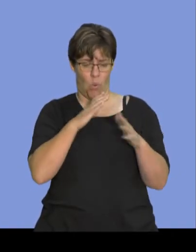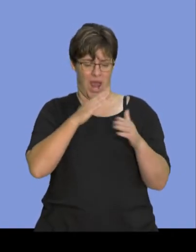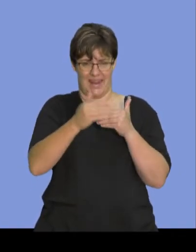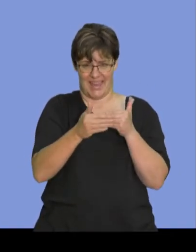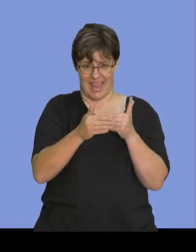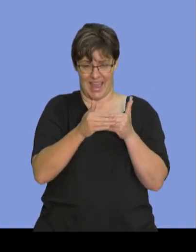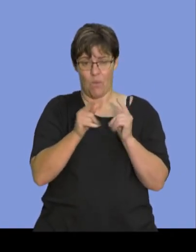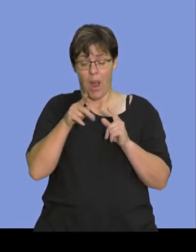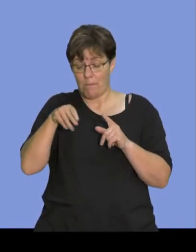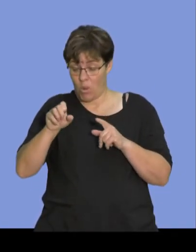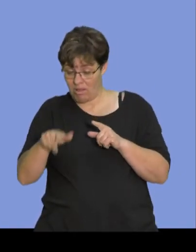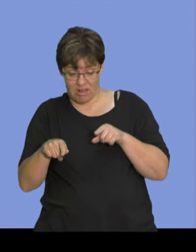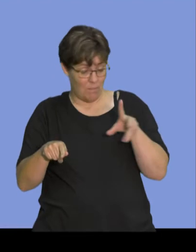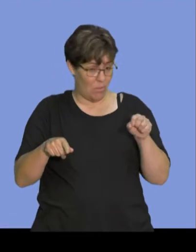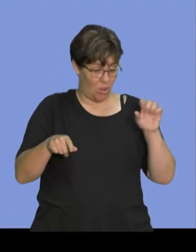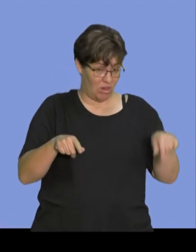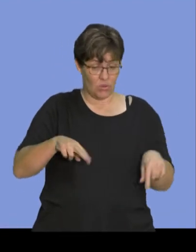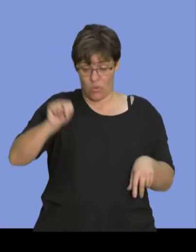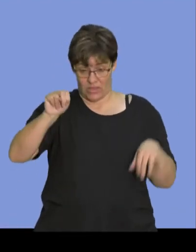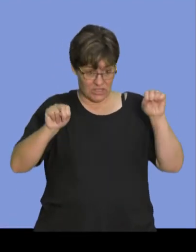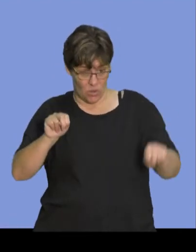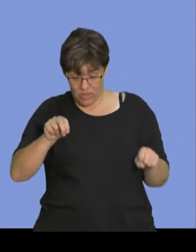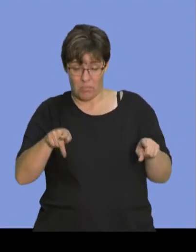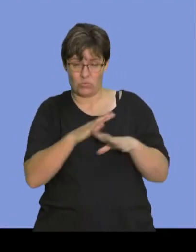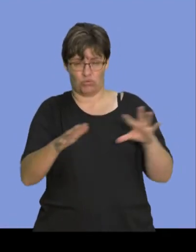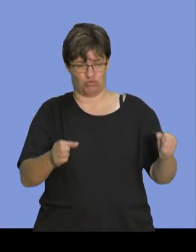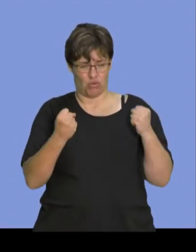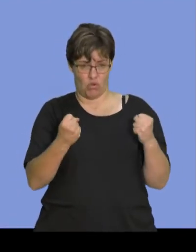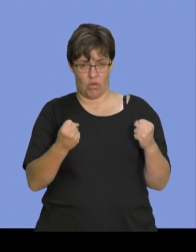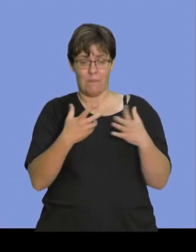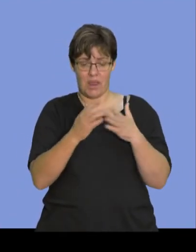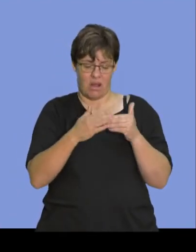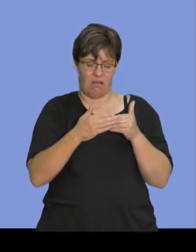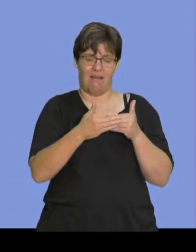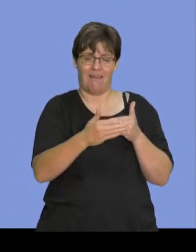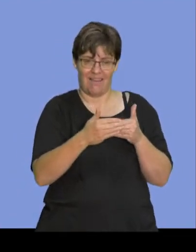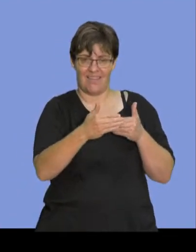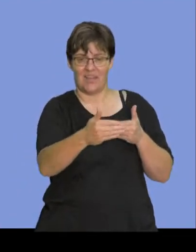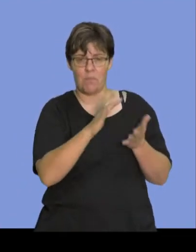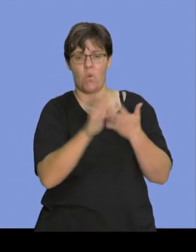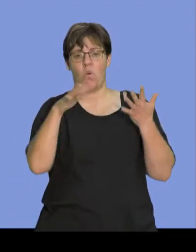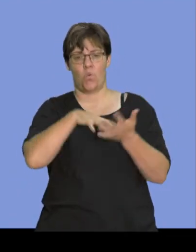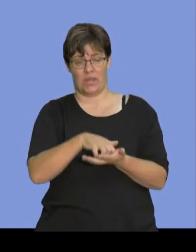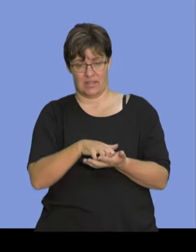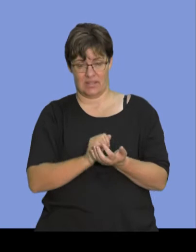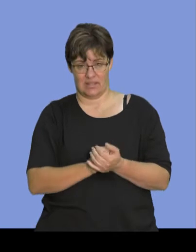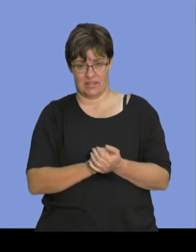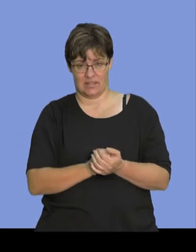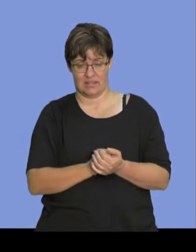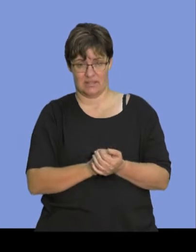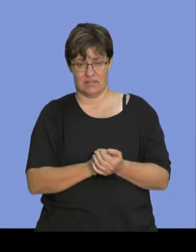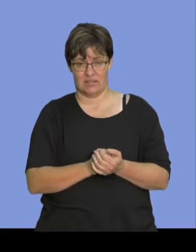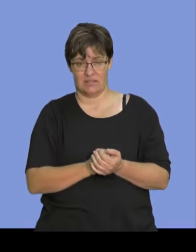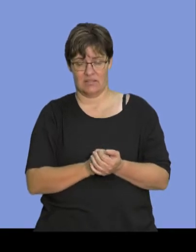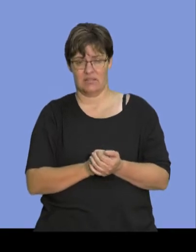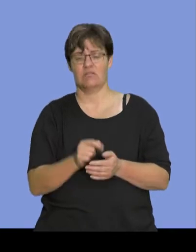the field is strongest. We realize that it's at the poles where the field is actually the strongest. So where the field lines are separated apart, the